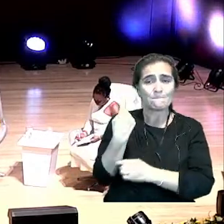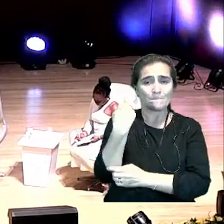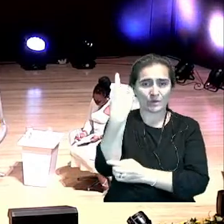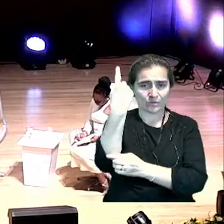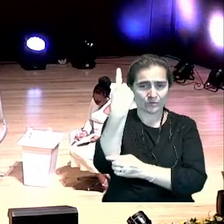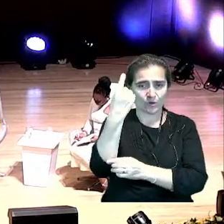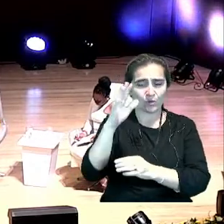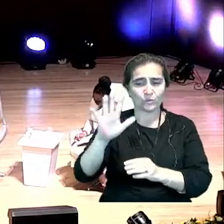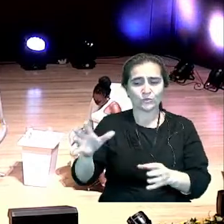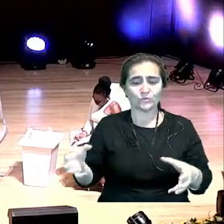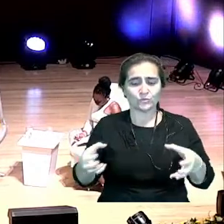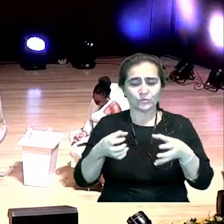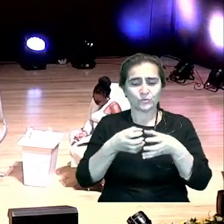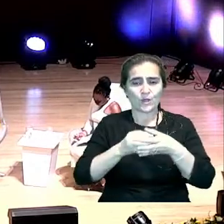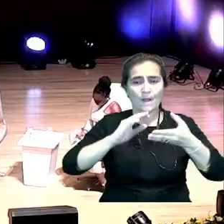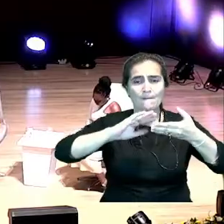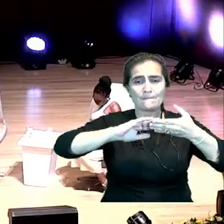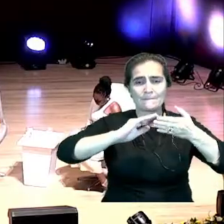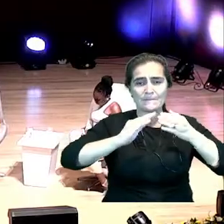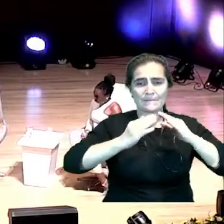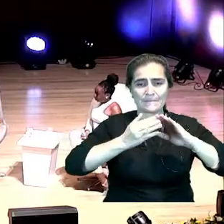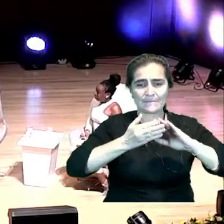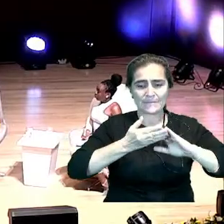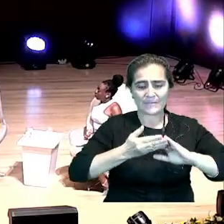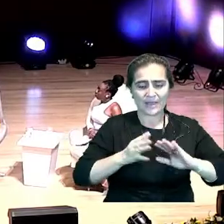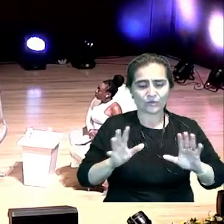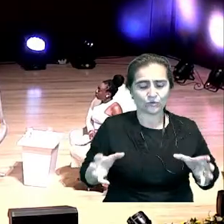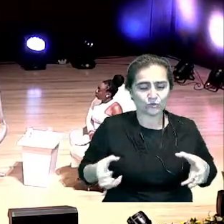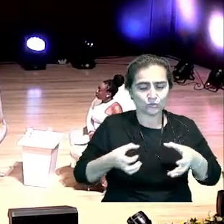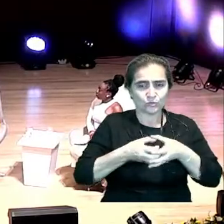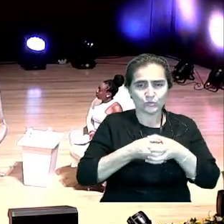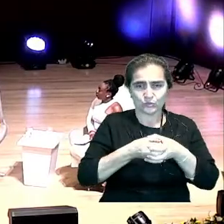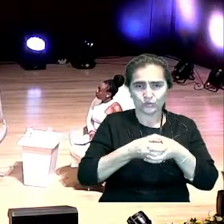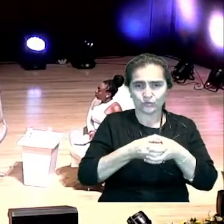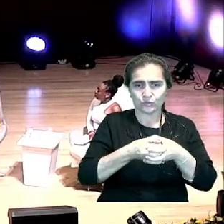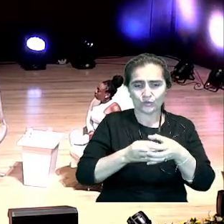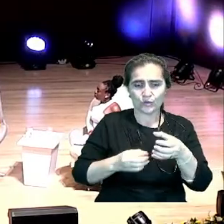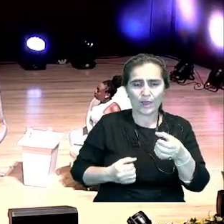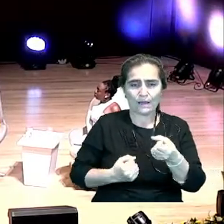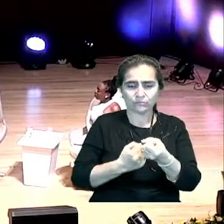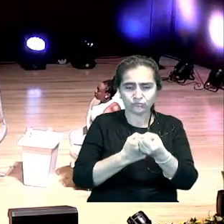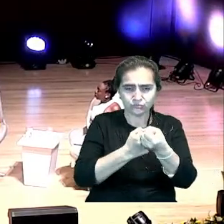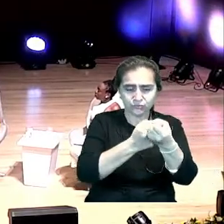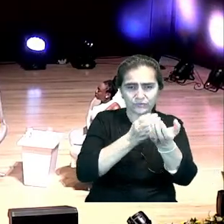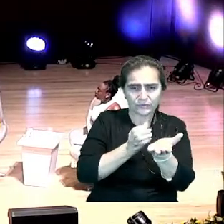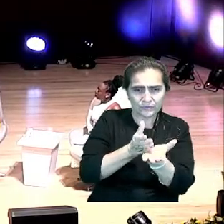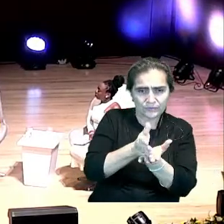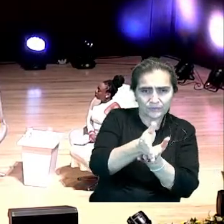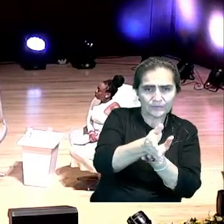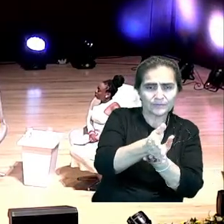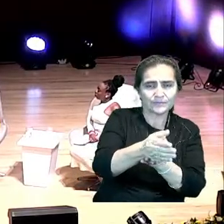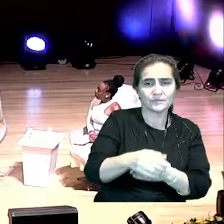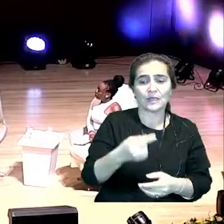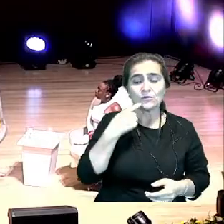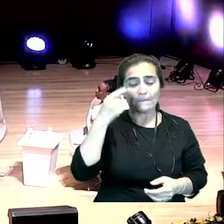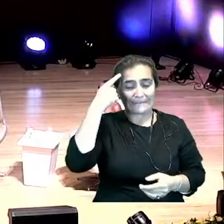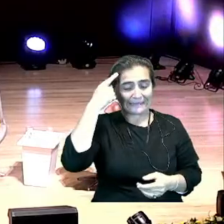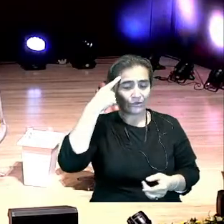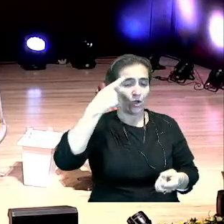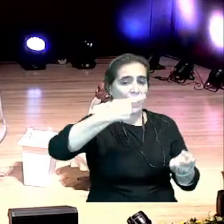this vision of a Pacific and sustainable model. And we found in tourism a feasible strategy that